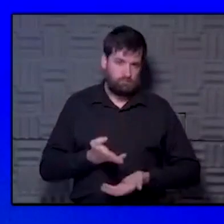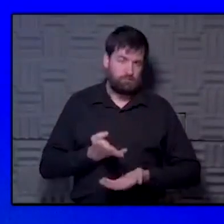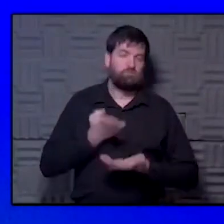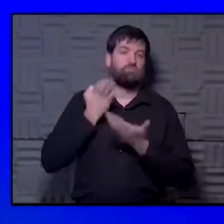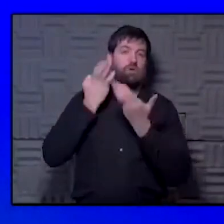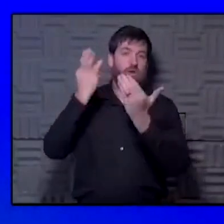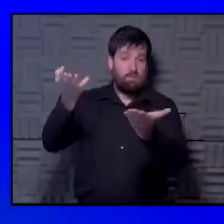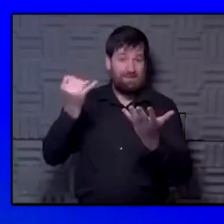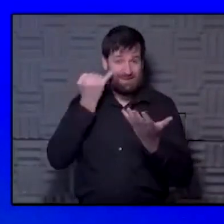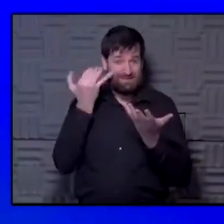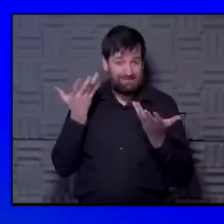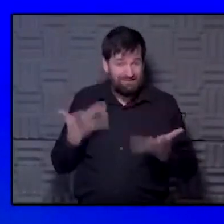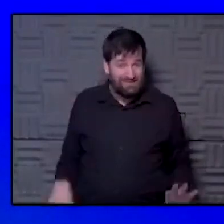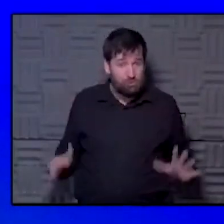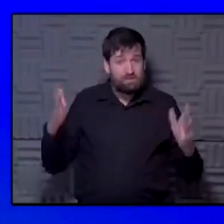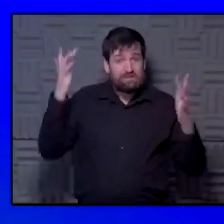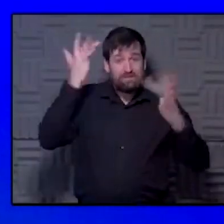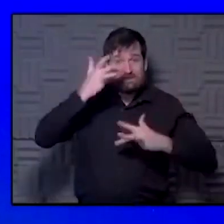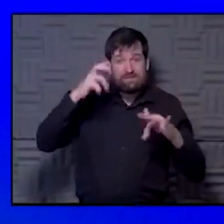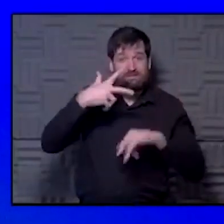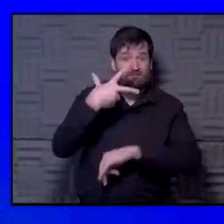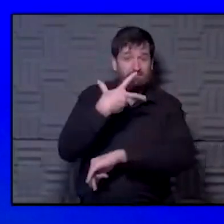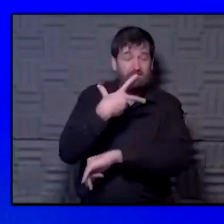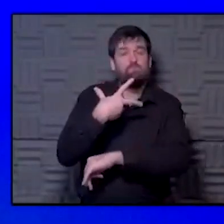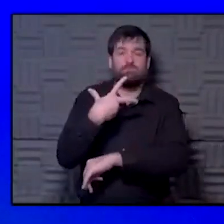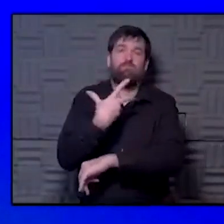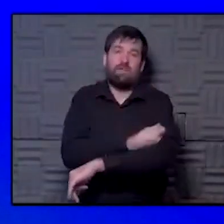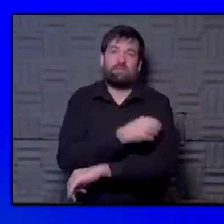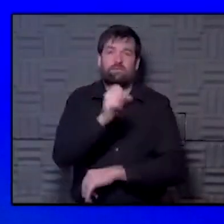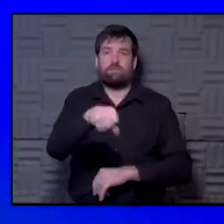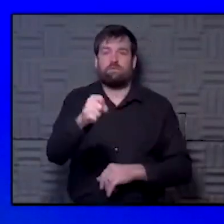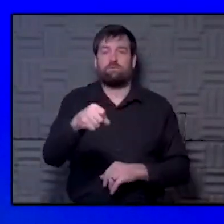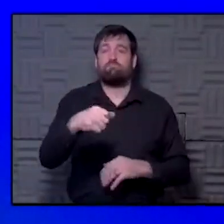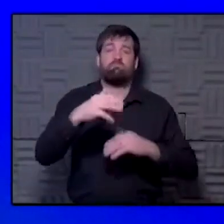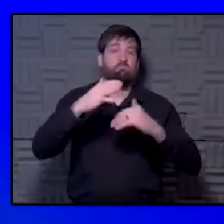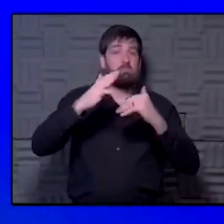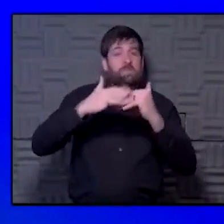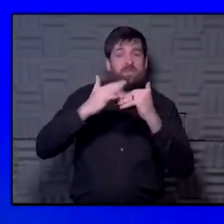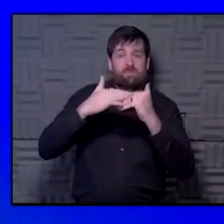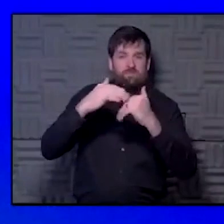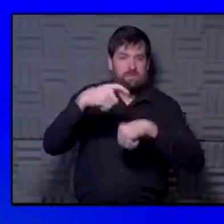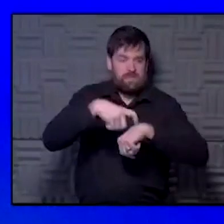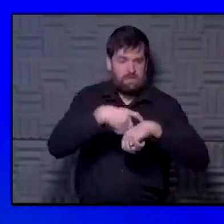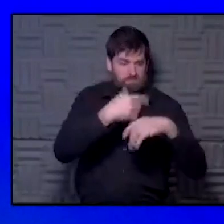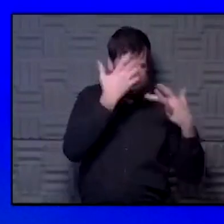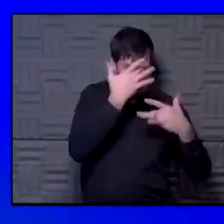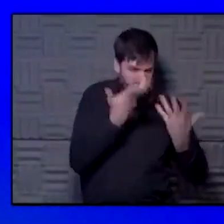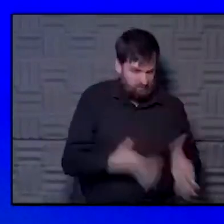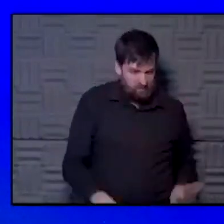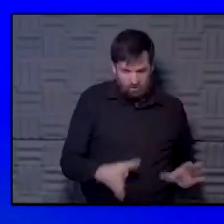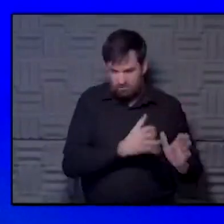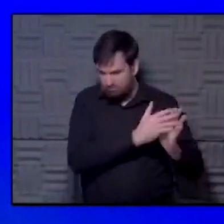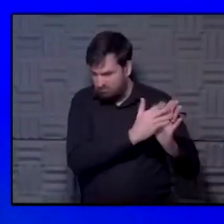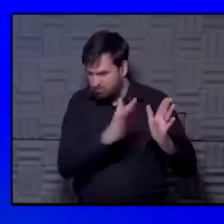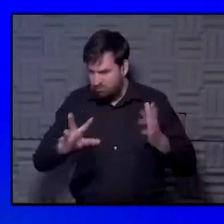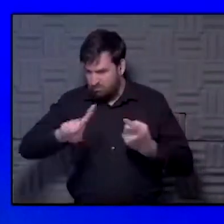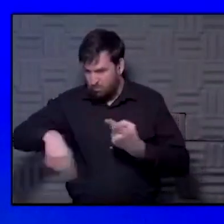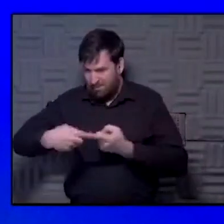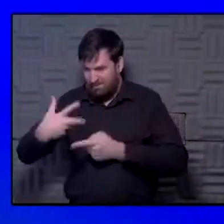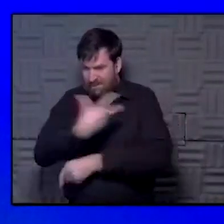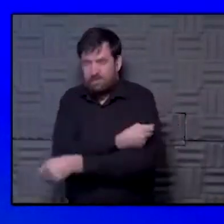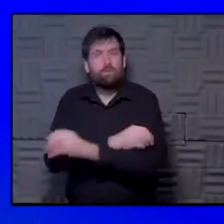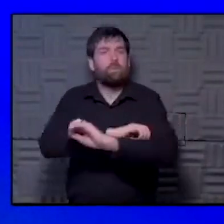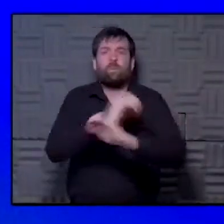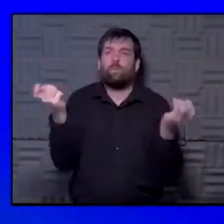that people who've had COVID-19 get the vaccine. There is no minimum time between getting COVID-19 and getting the vaccination.